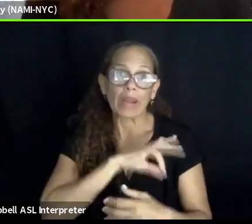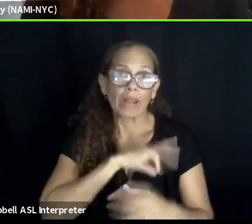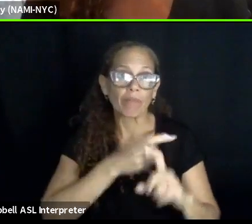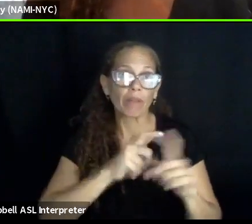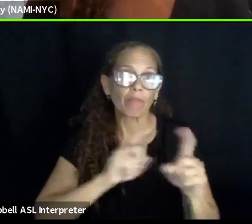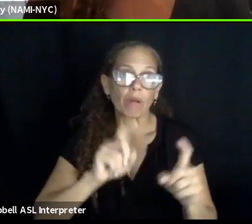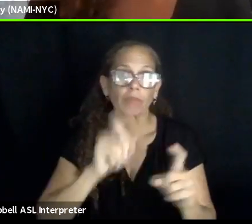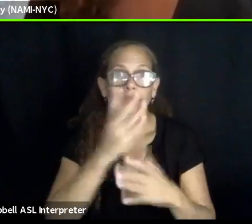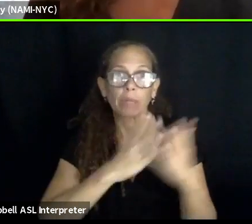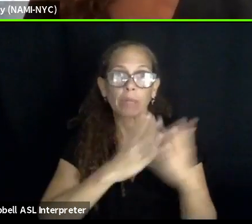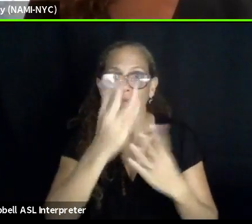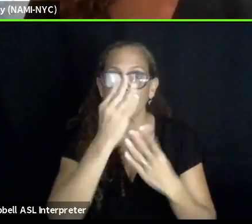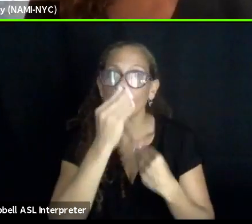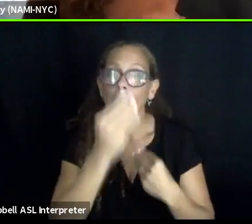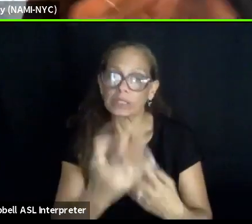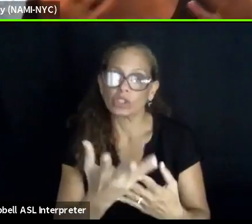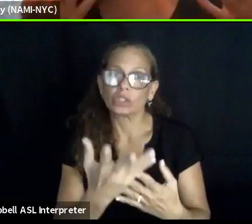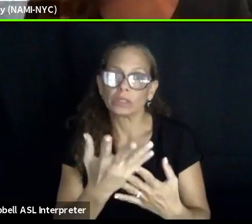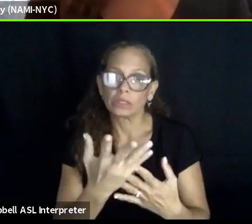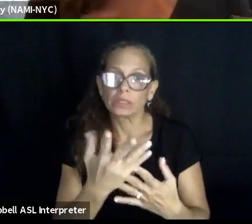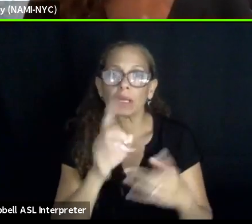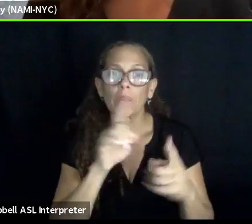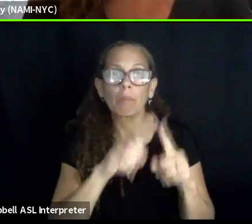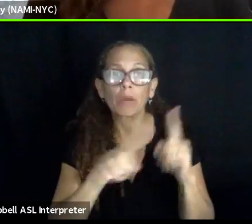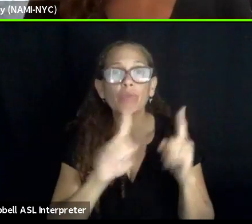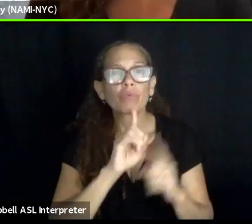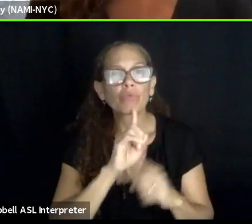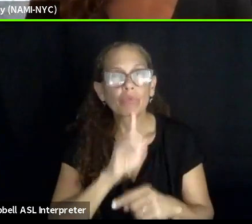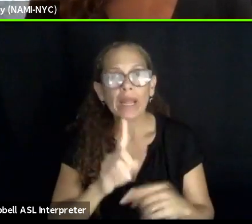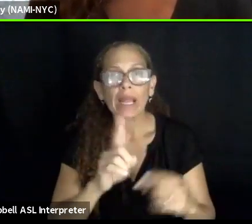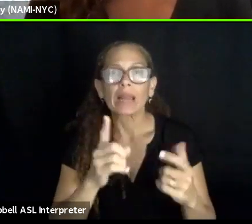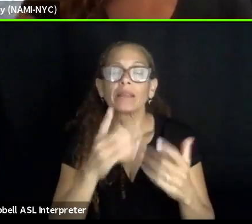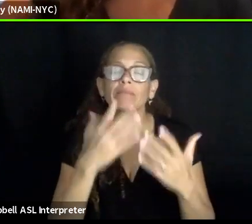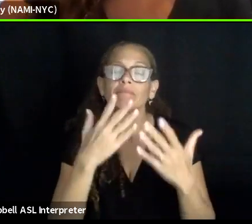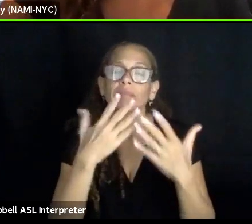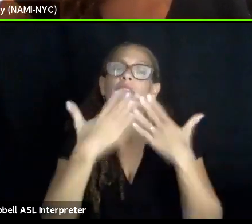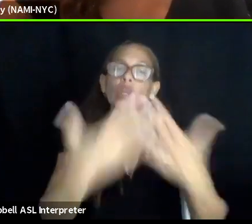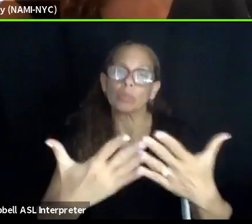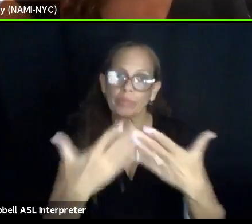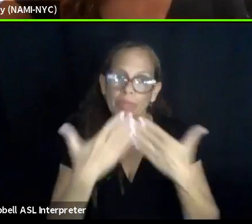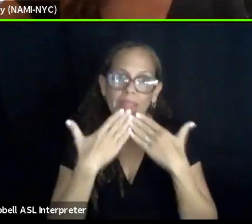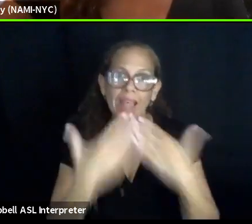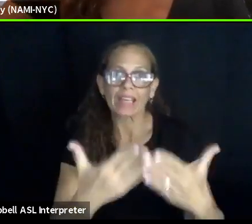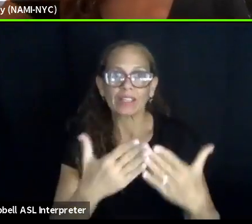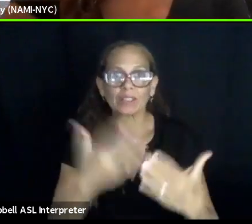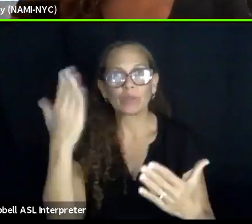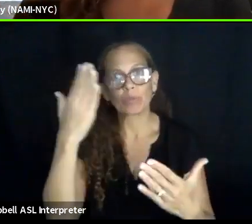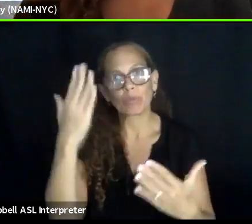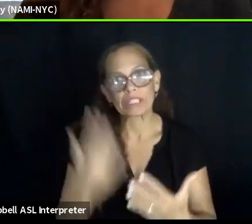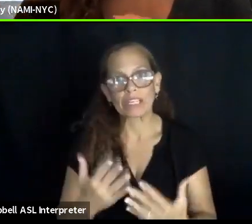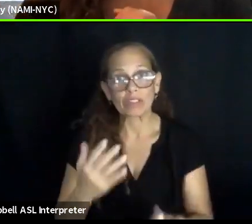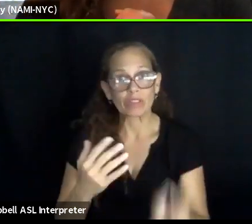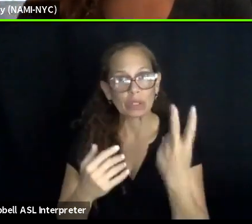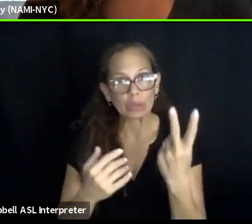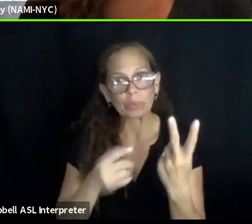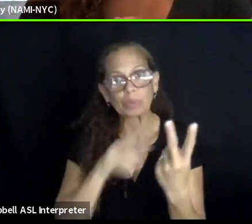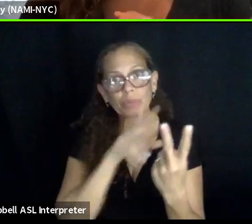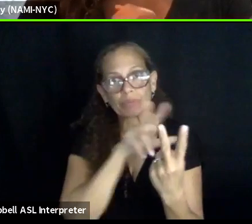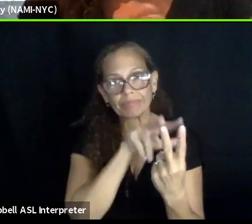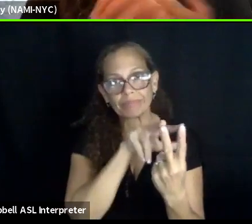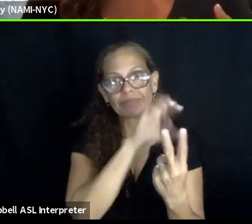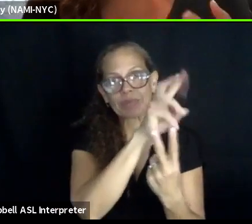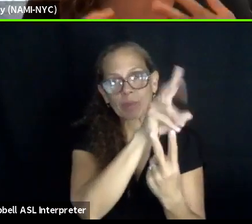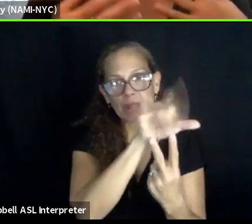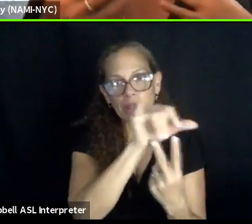the information. But just a really huge thank you to our presenters today for being